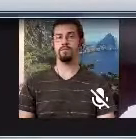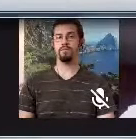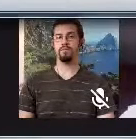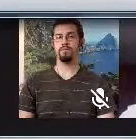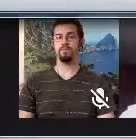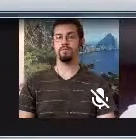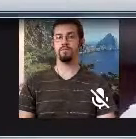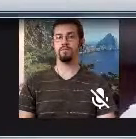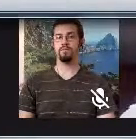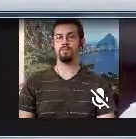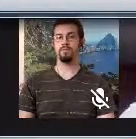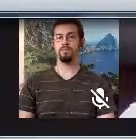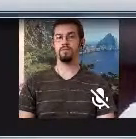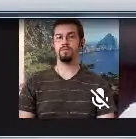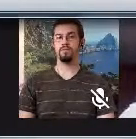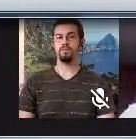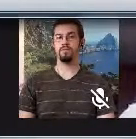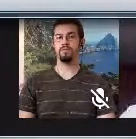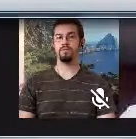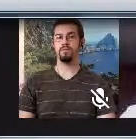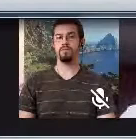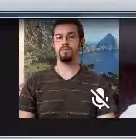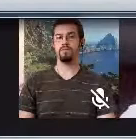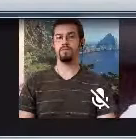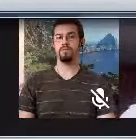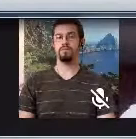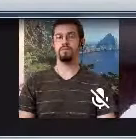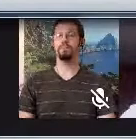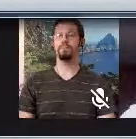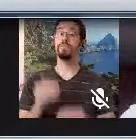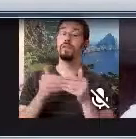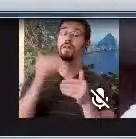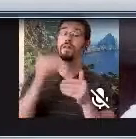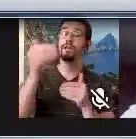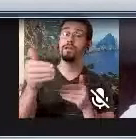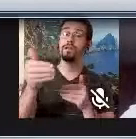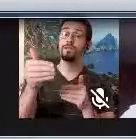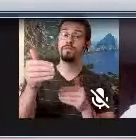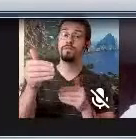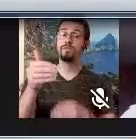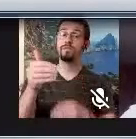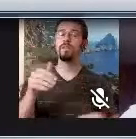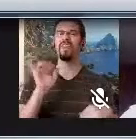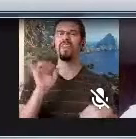And if you go to the next slide, this is an excerpt from the score so people can see what it looks like.